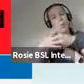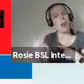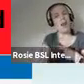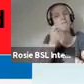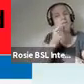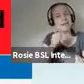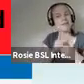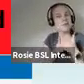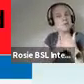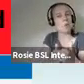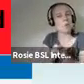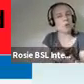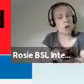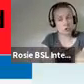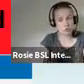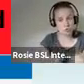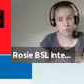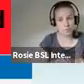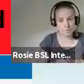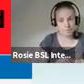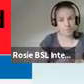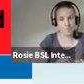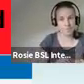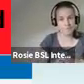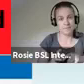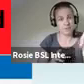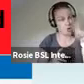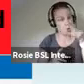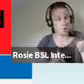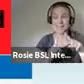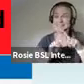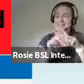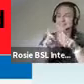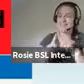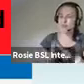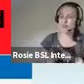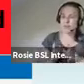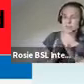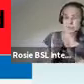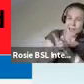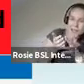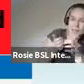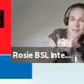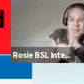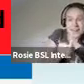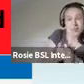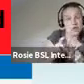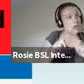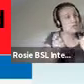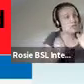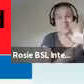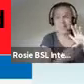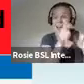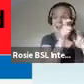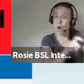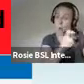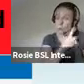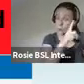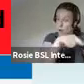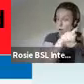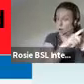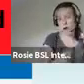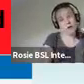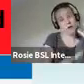is an interplay of interventions and different stakeholders' involvement, so we can